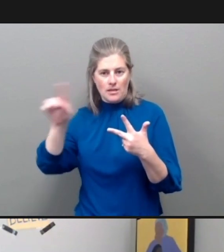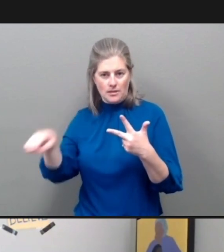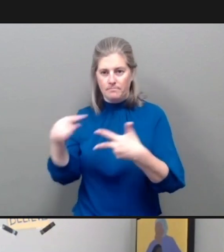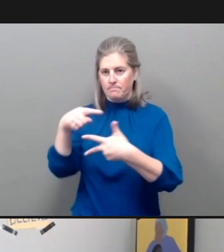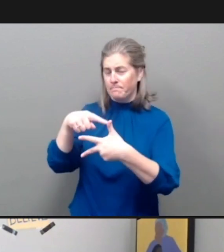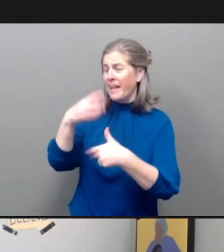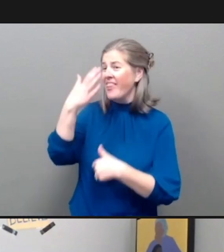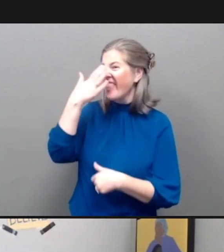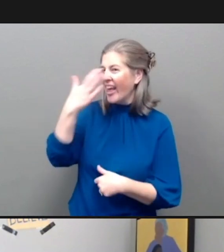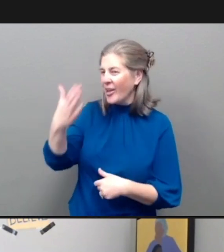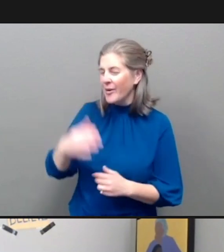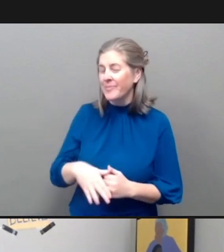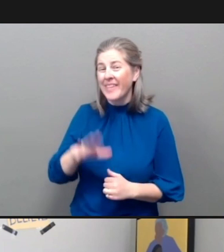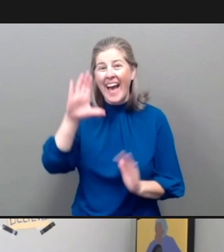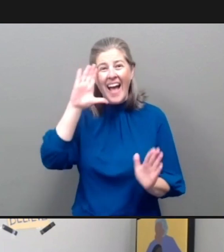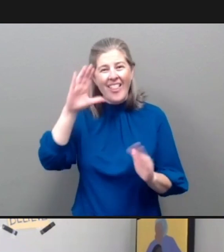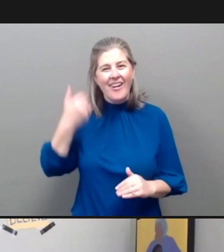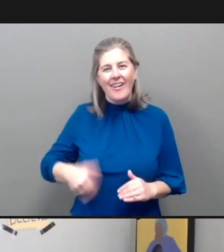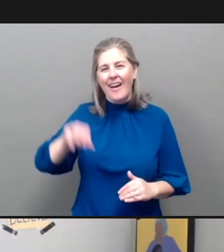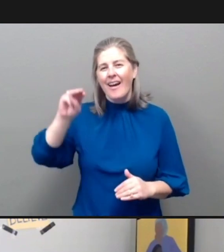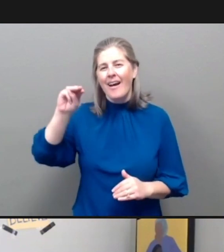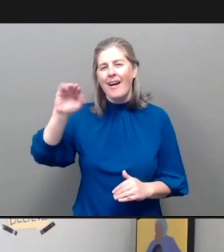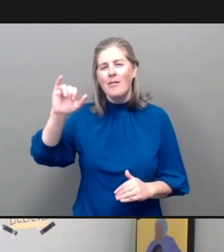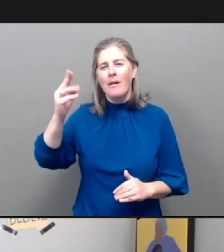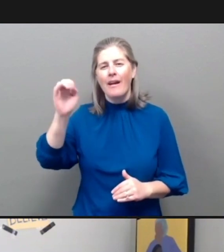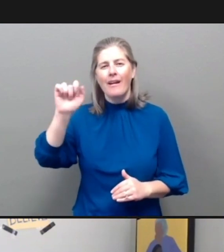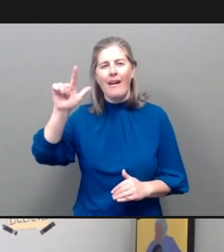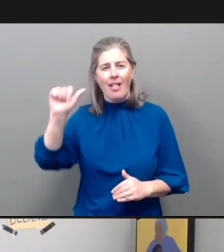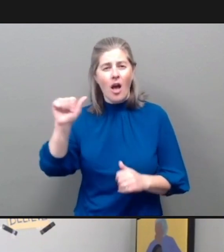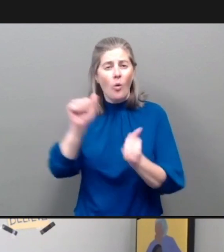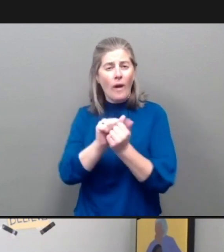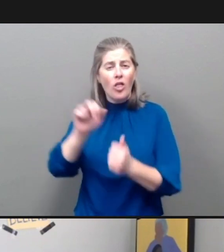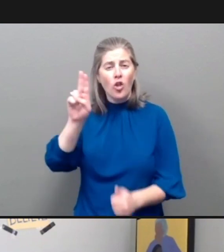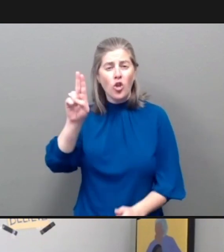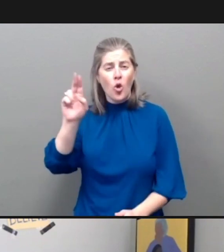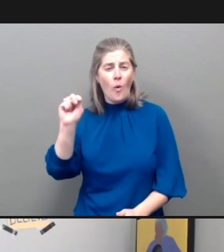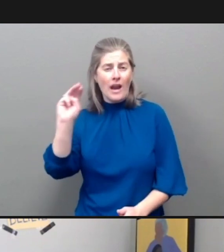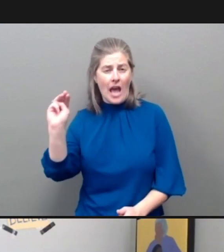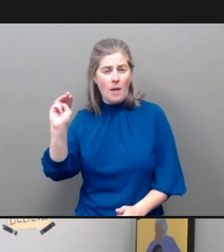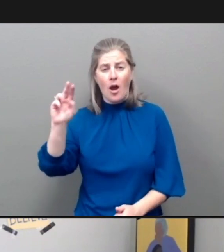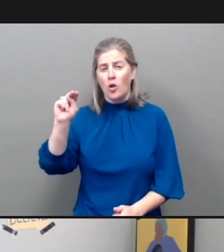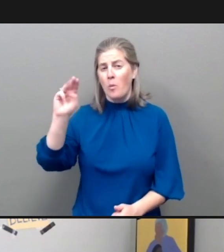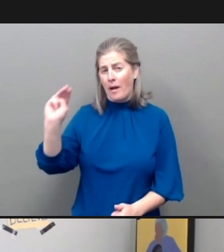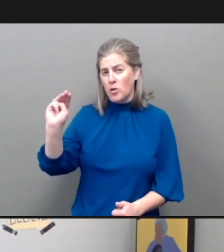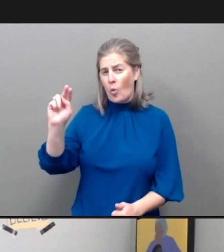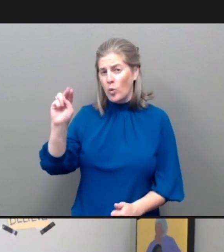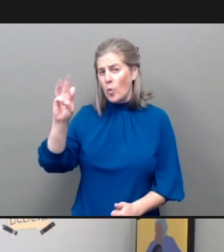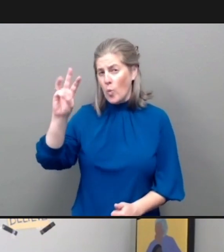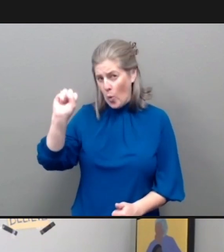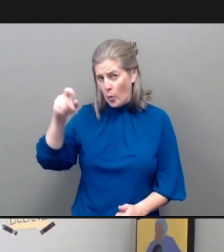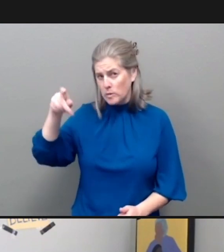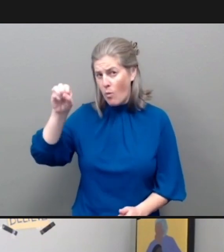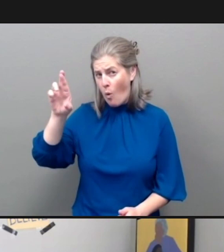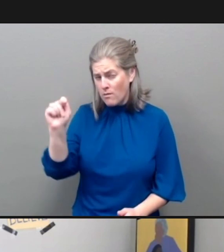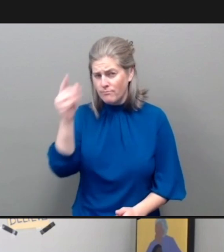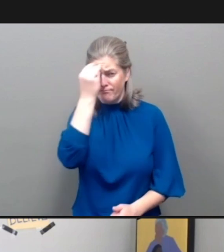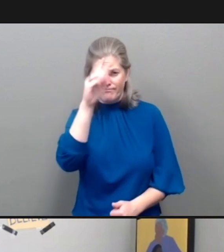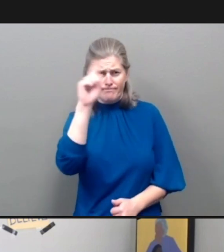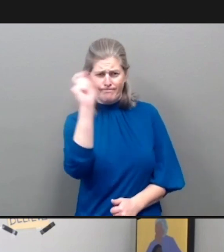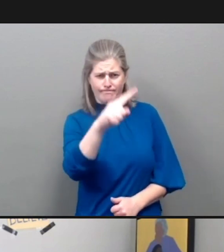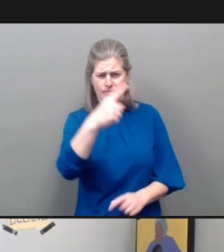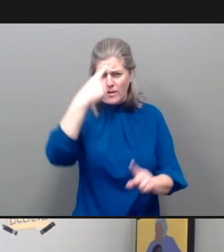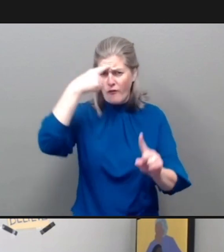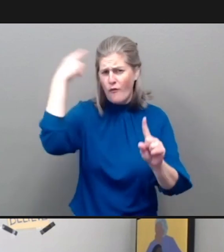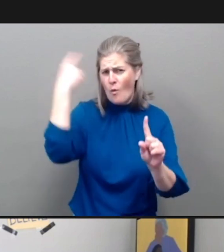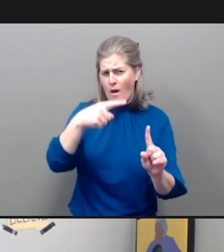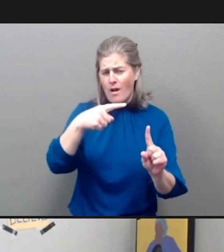Thank you. Hi, this is Michaela Heelan with UNM and the New Mexico Newsport. This question is more so